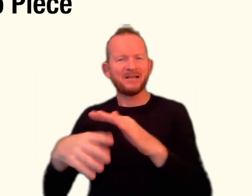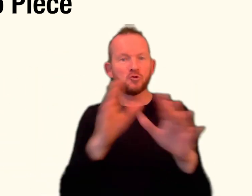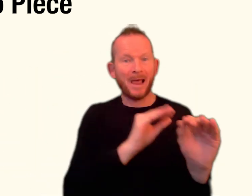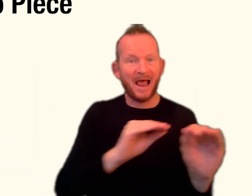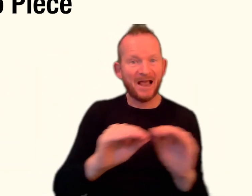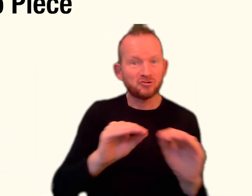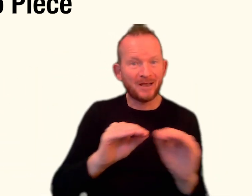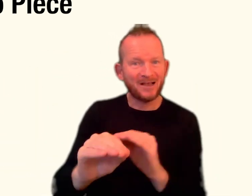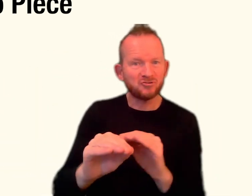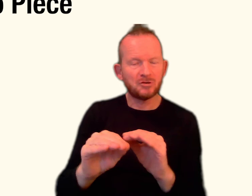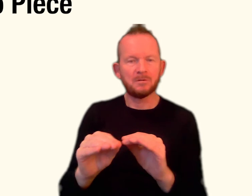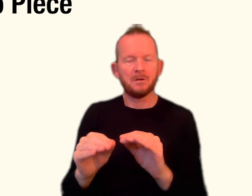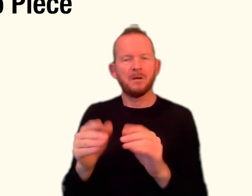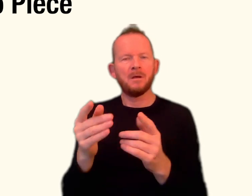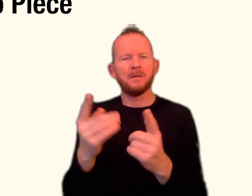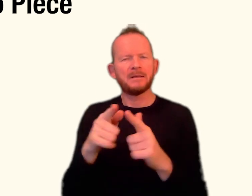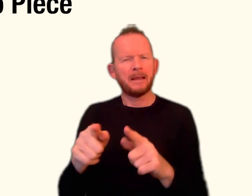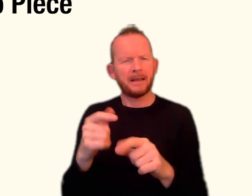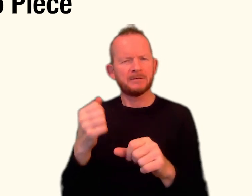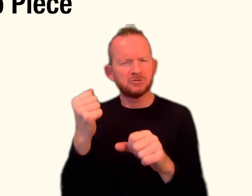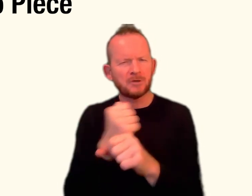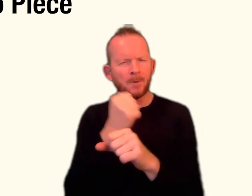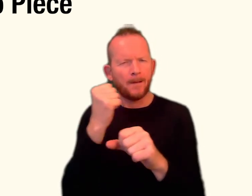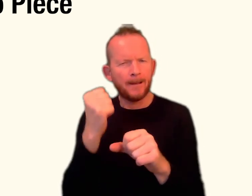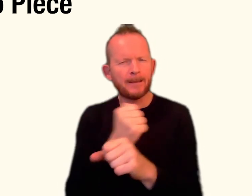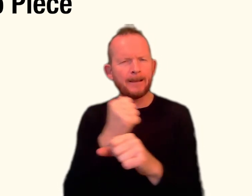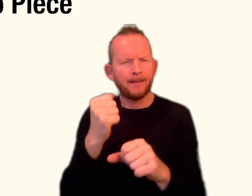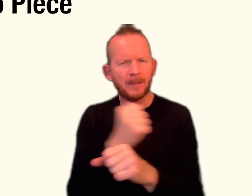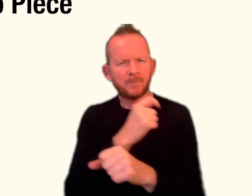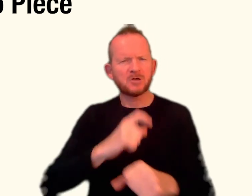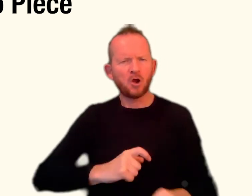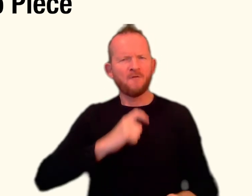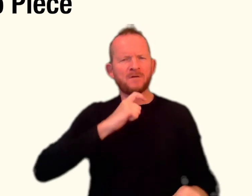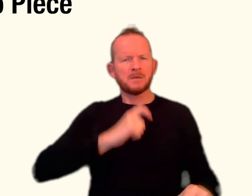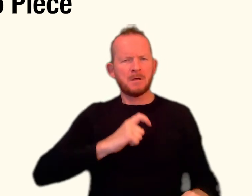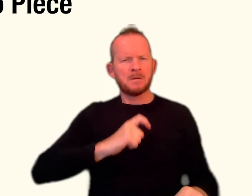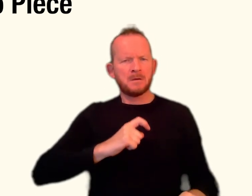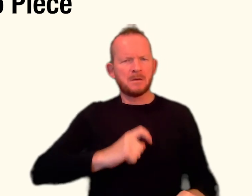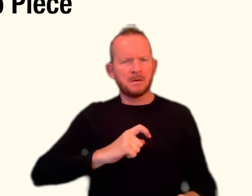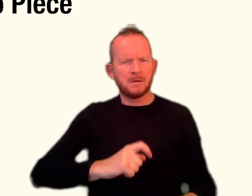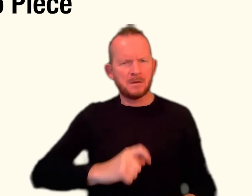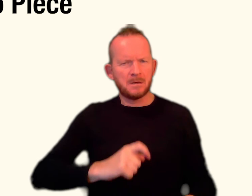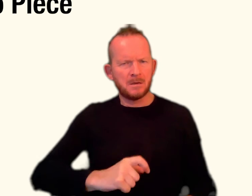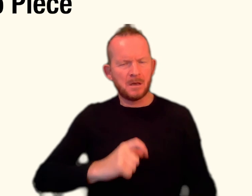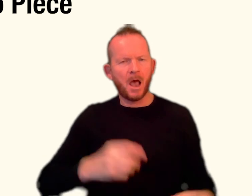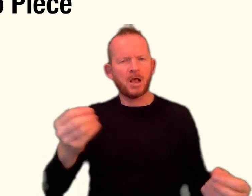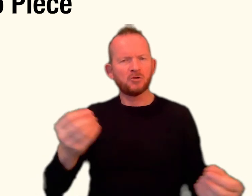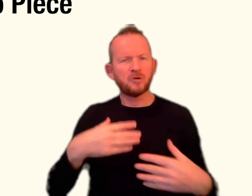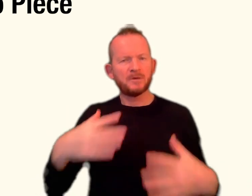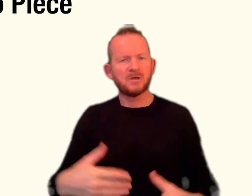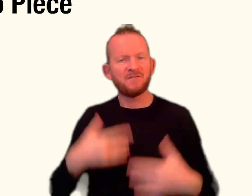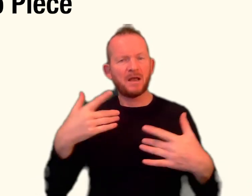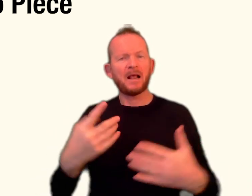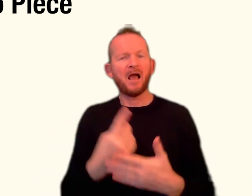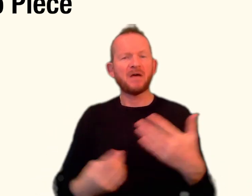education, and things like that can chip away at people's confidence, and it can contribute to that sense of isolation